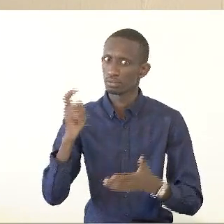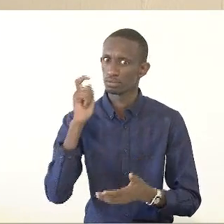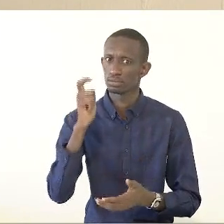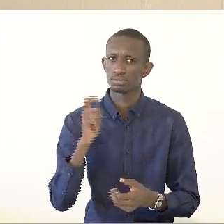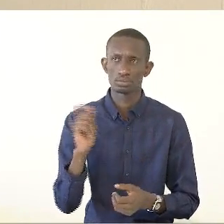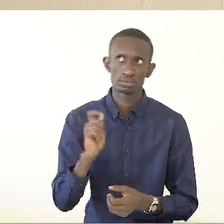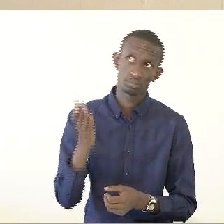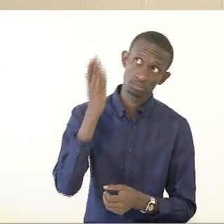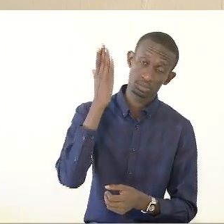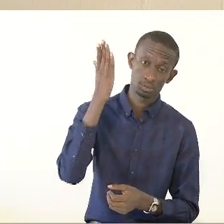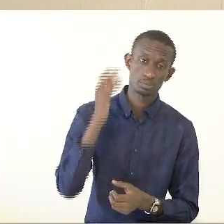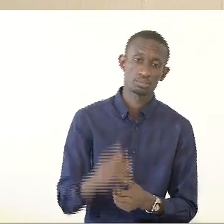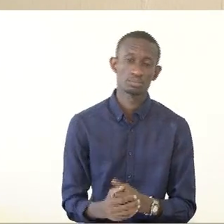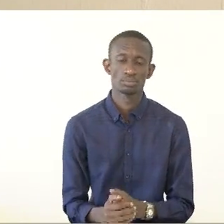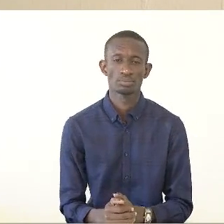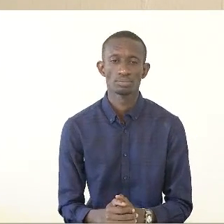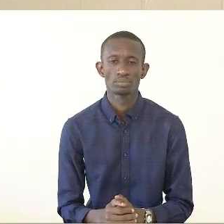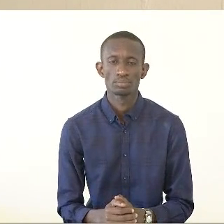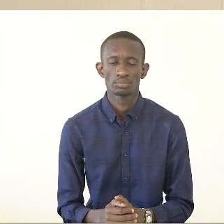put it here.